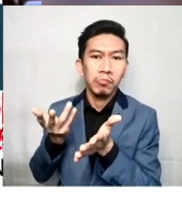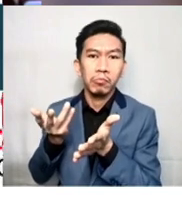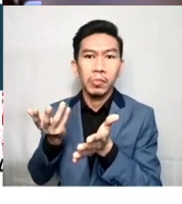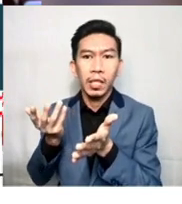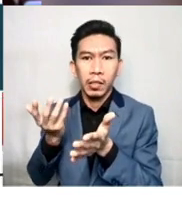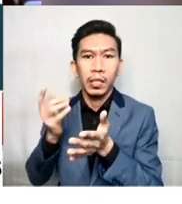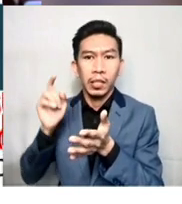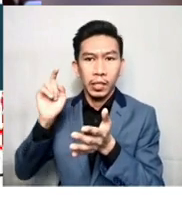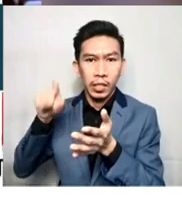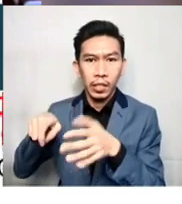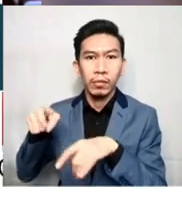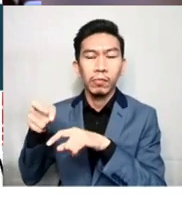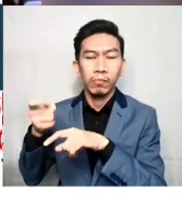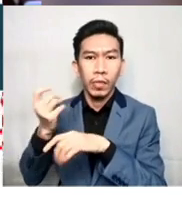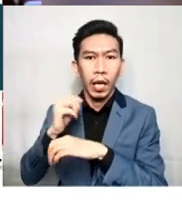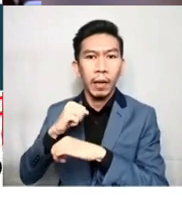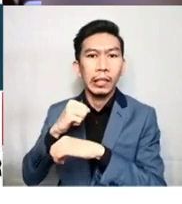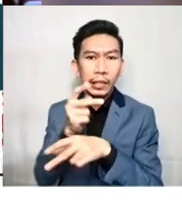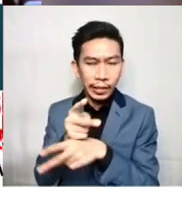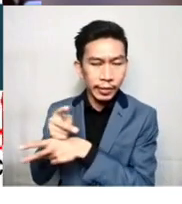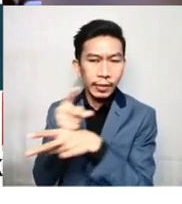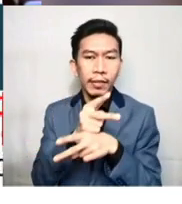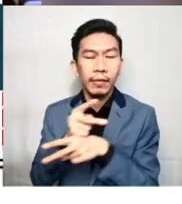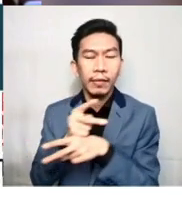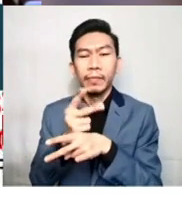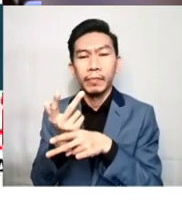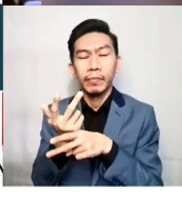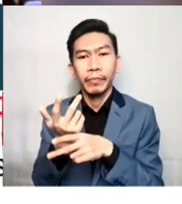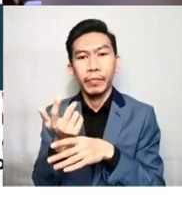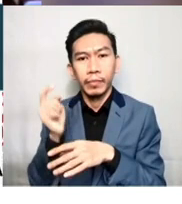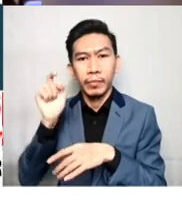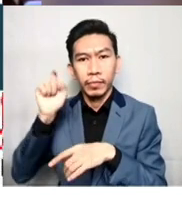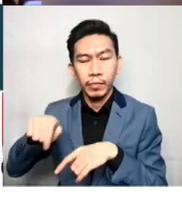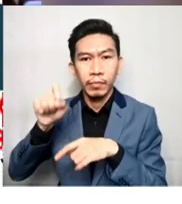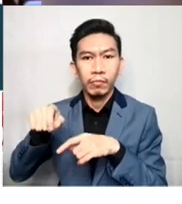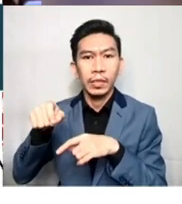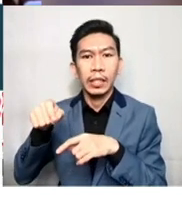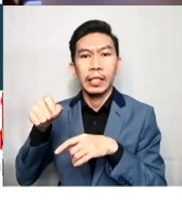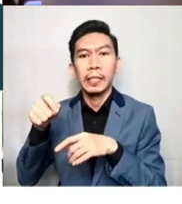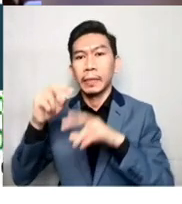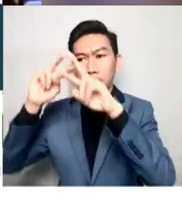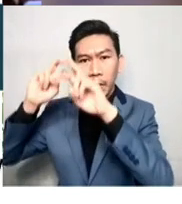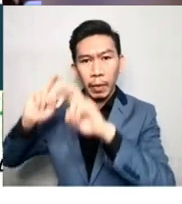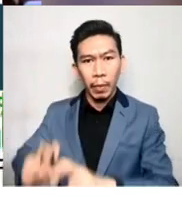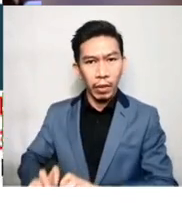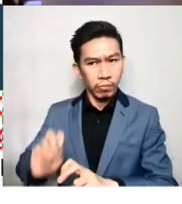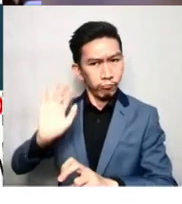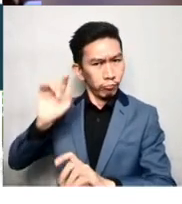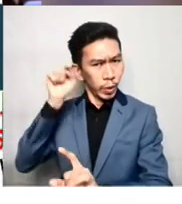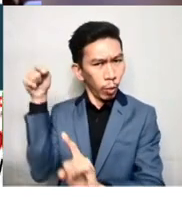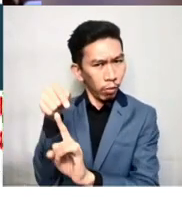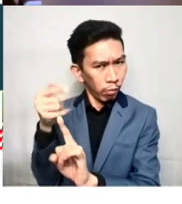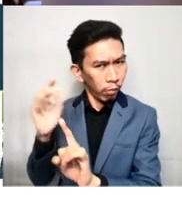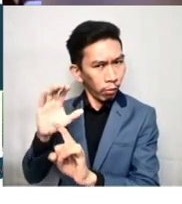protected at all times, there is a need to look at the motivations behind these recent efforts. Mm. Is this another